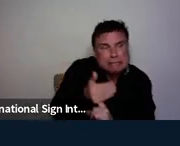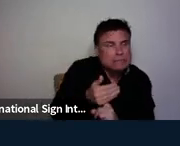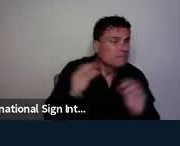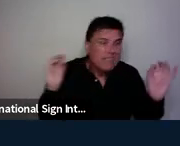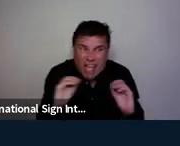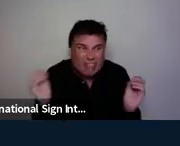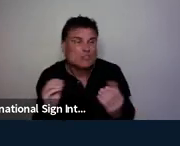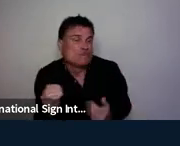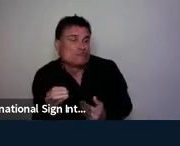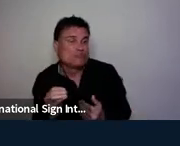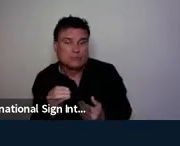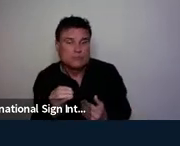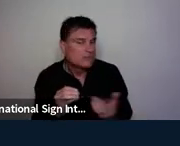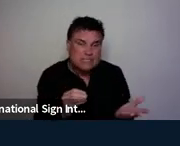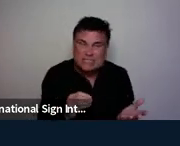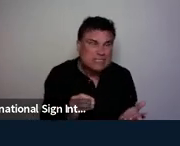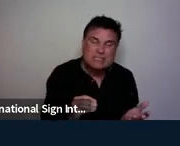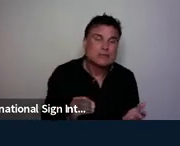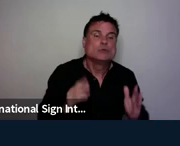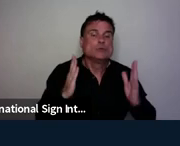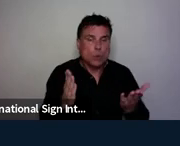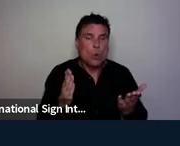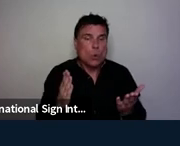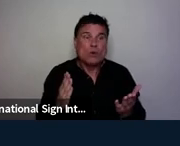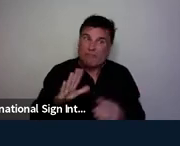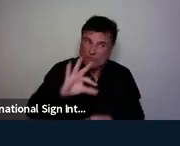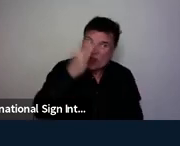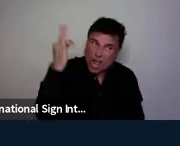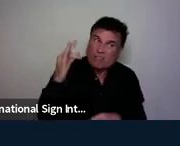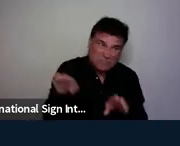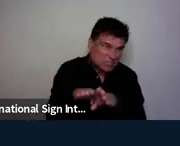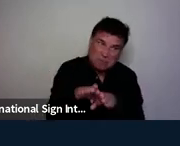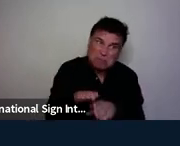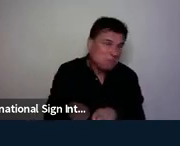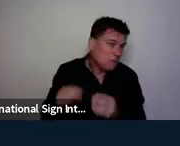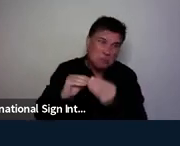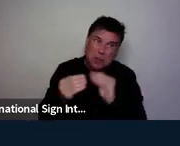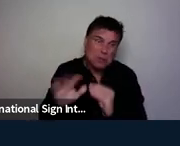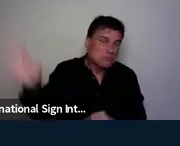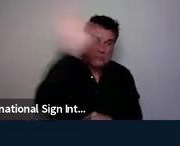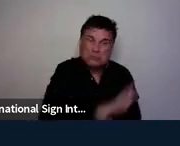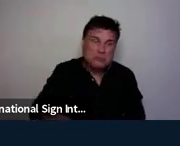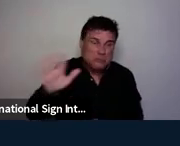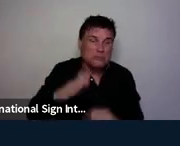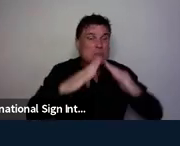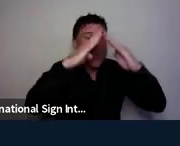to have access to food support and to food shelter. So